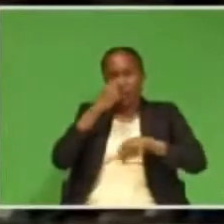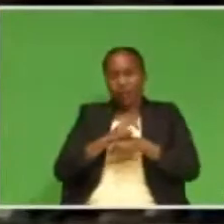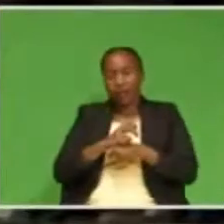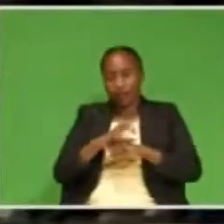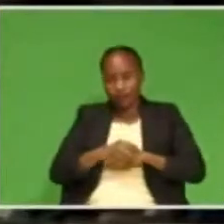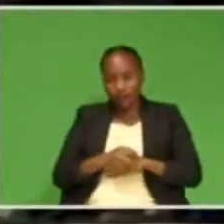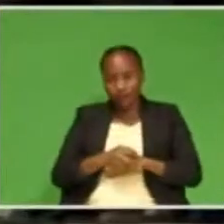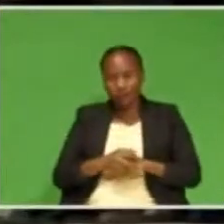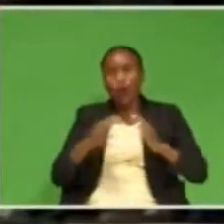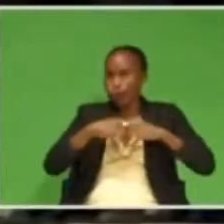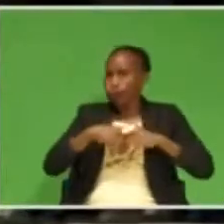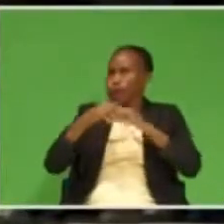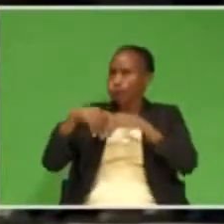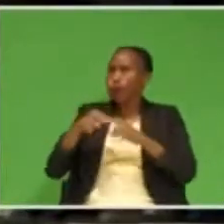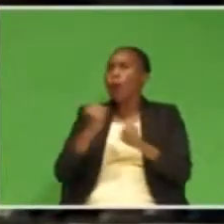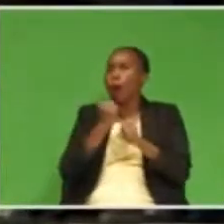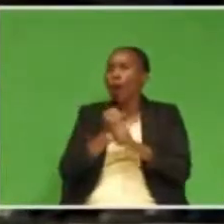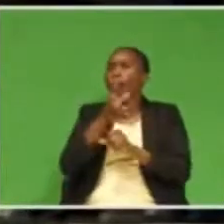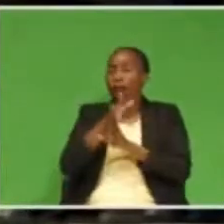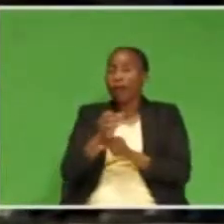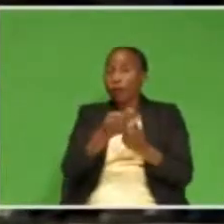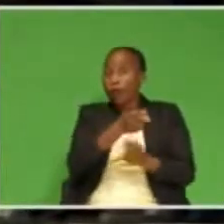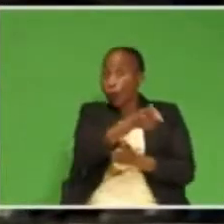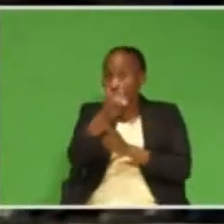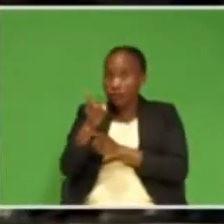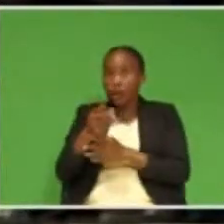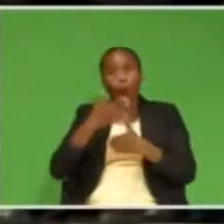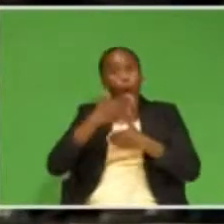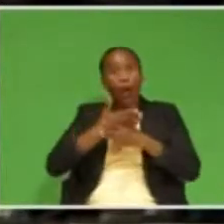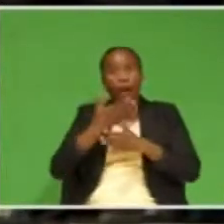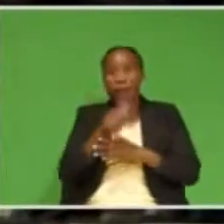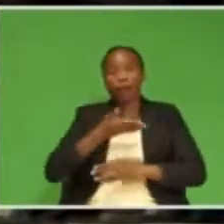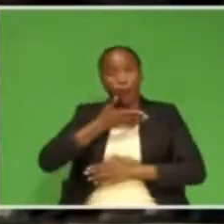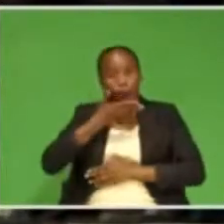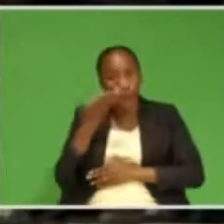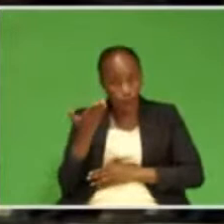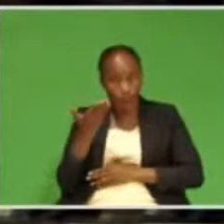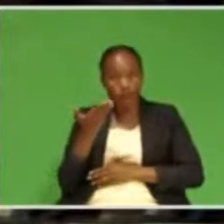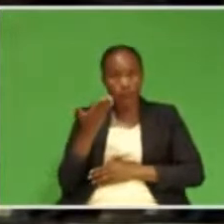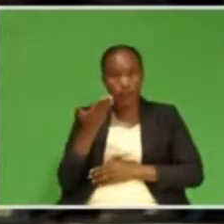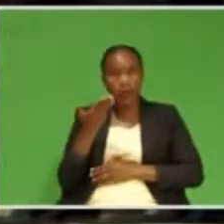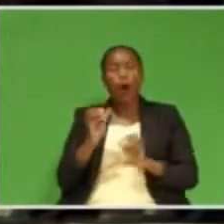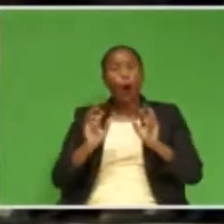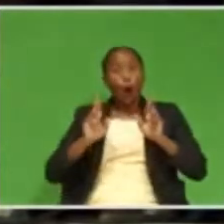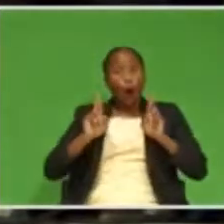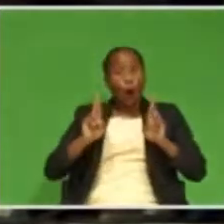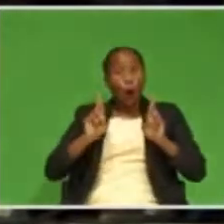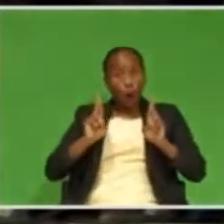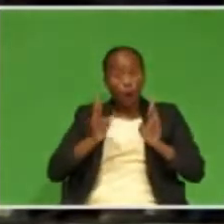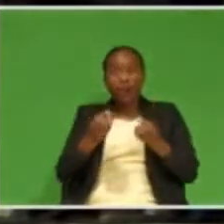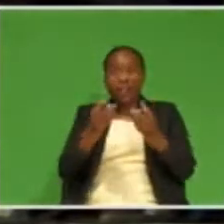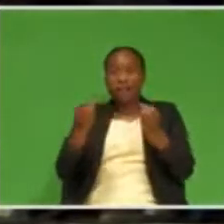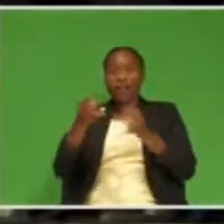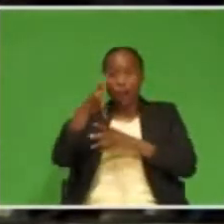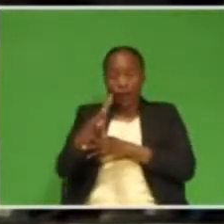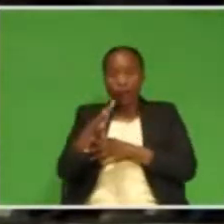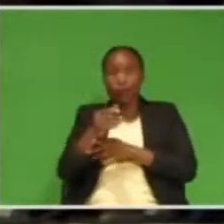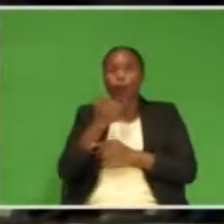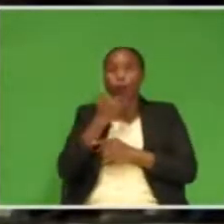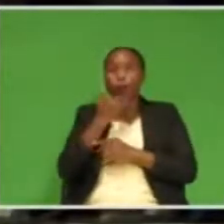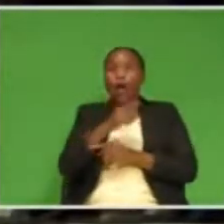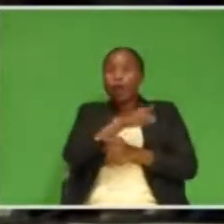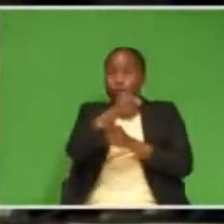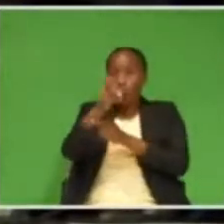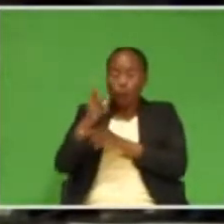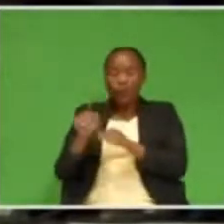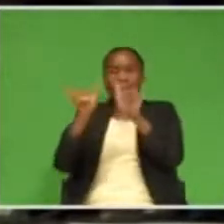create work for those who are unemployed, and we will give hope to those who have